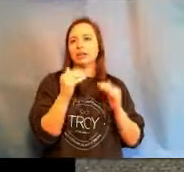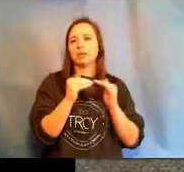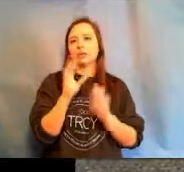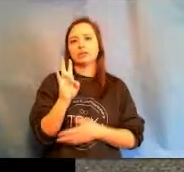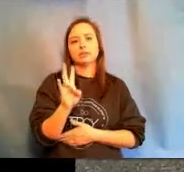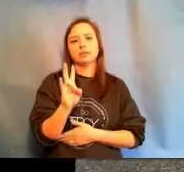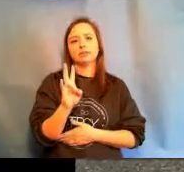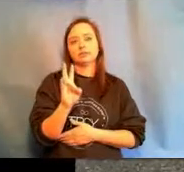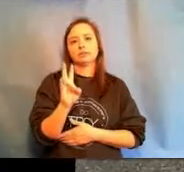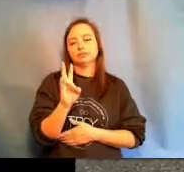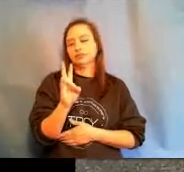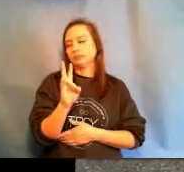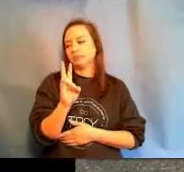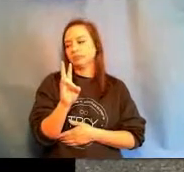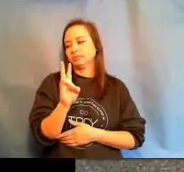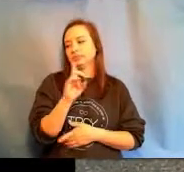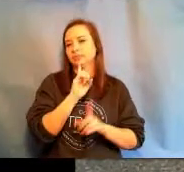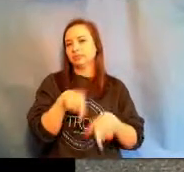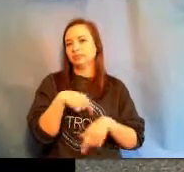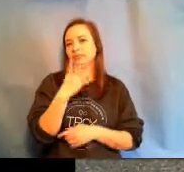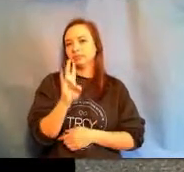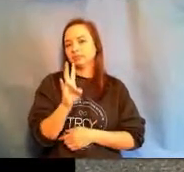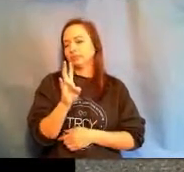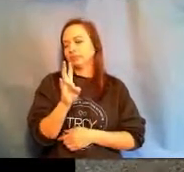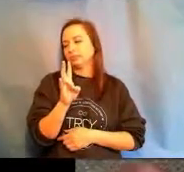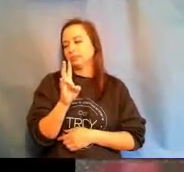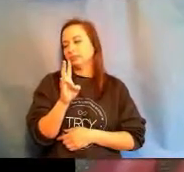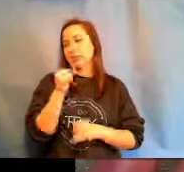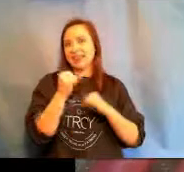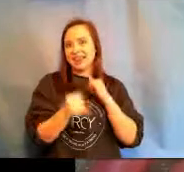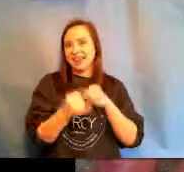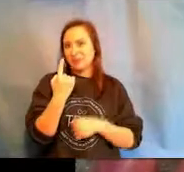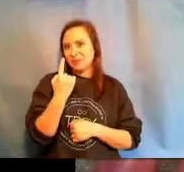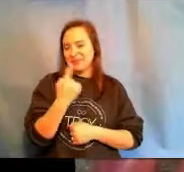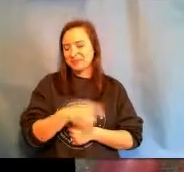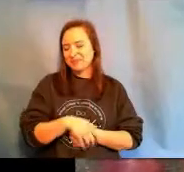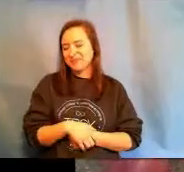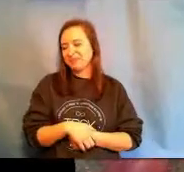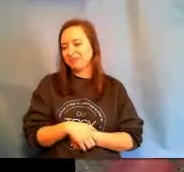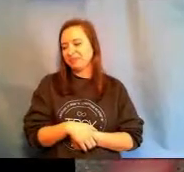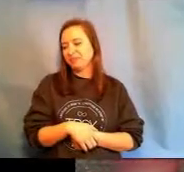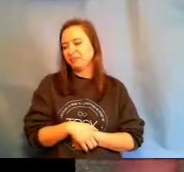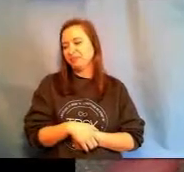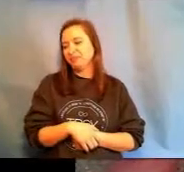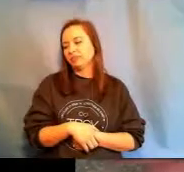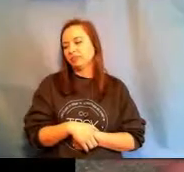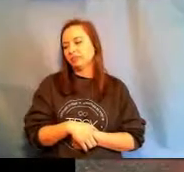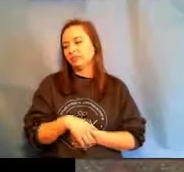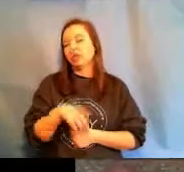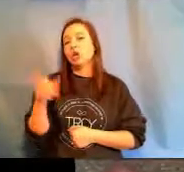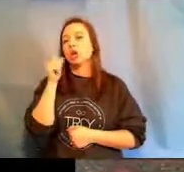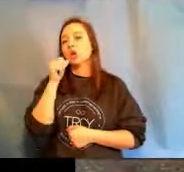equals 7. So 7 is my answer. All right, last one. Sophia was